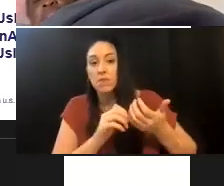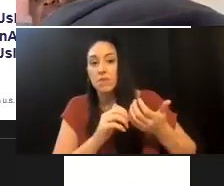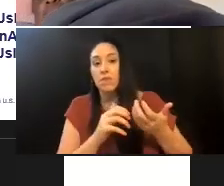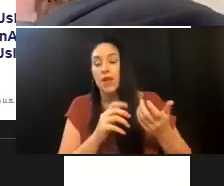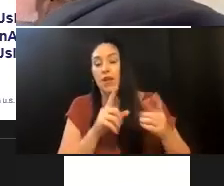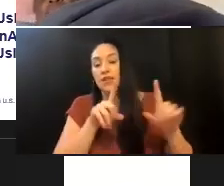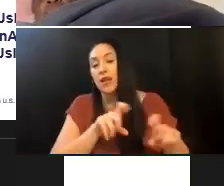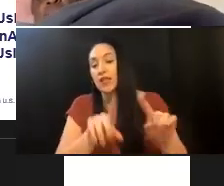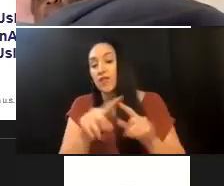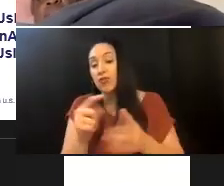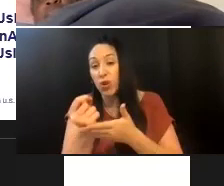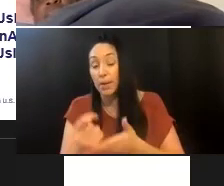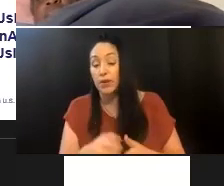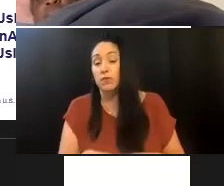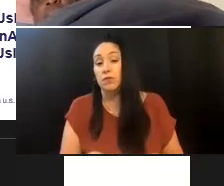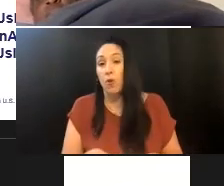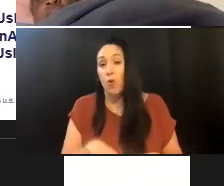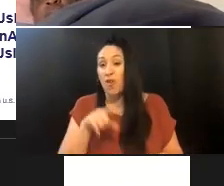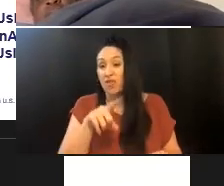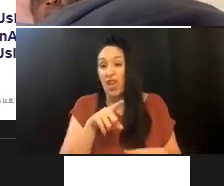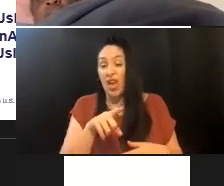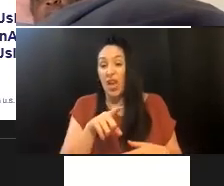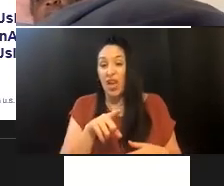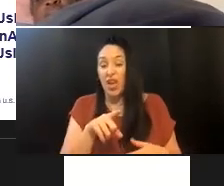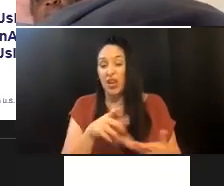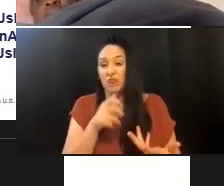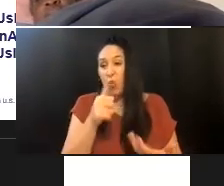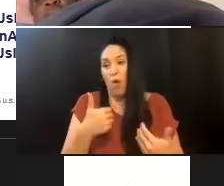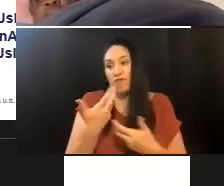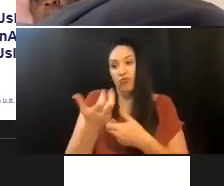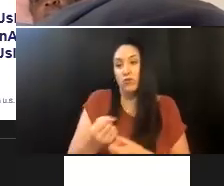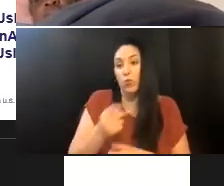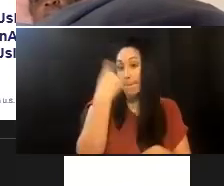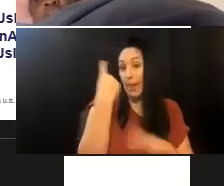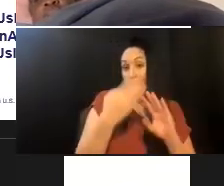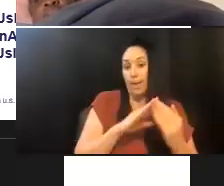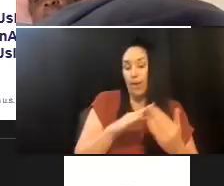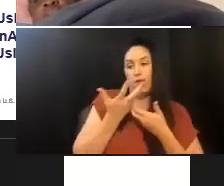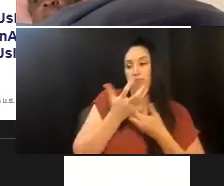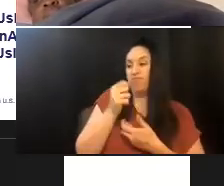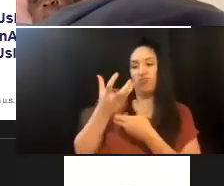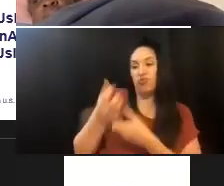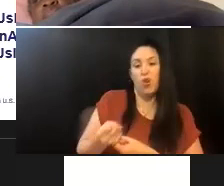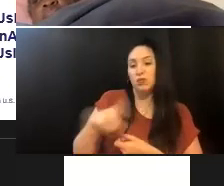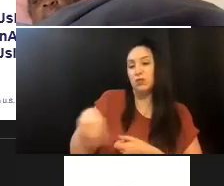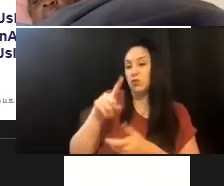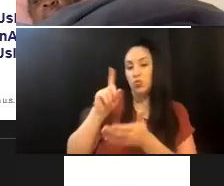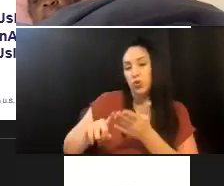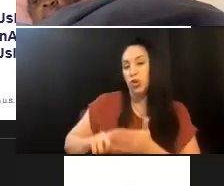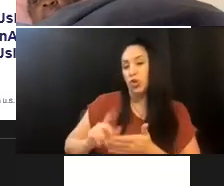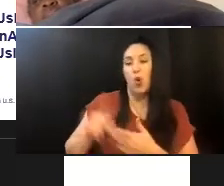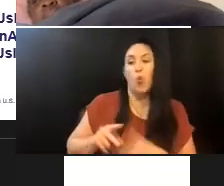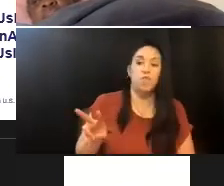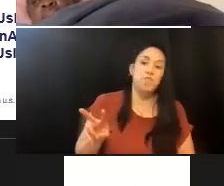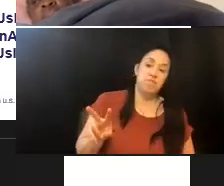a distrust that the African American community has towards programs like this. So they want to